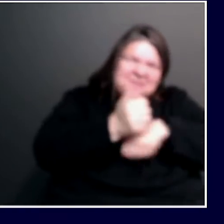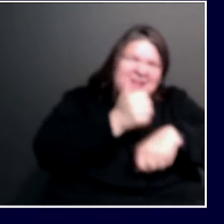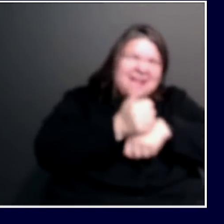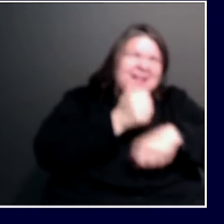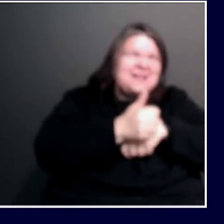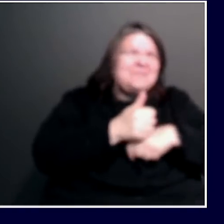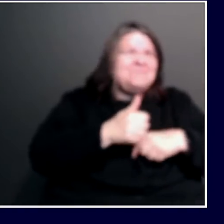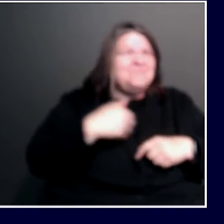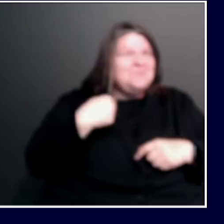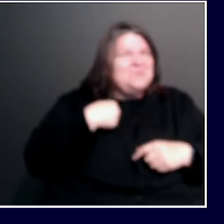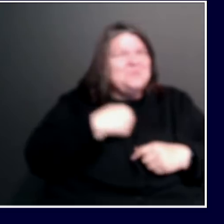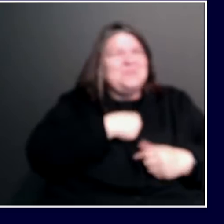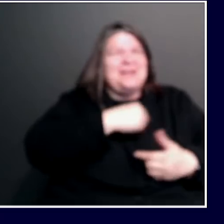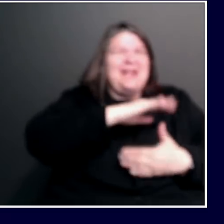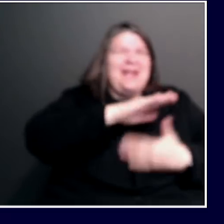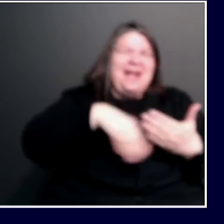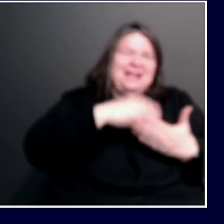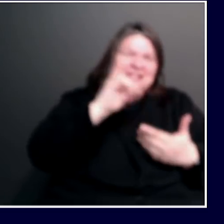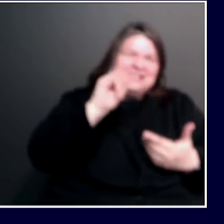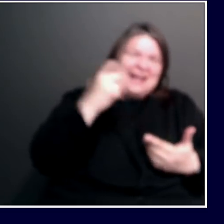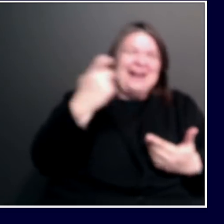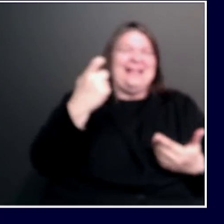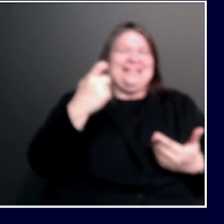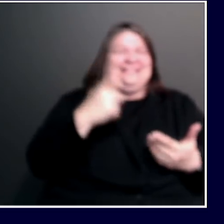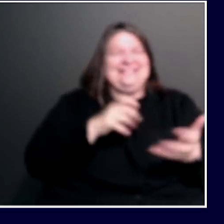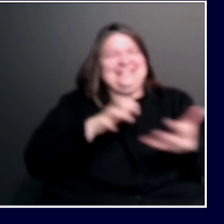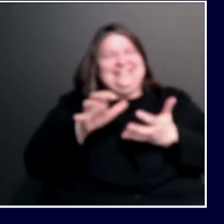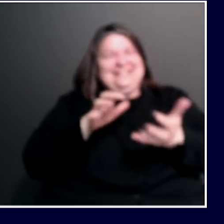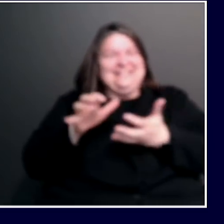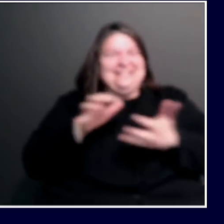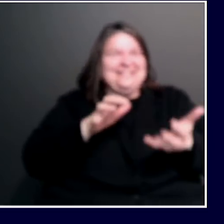I had friends in Tau Sigma in college.